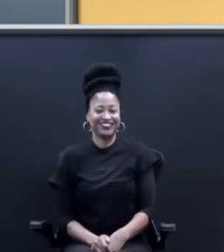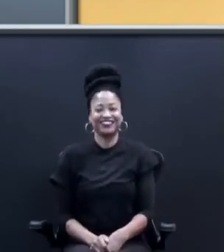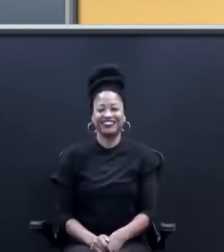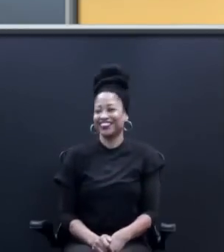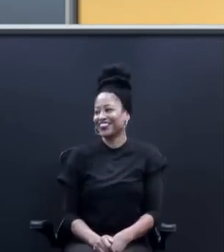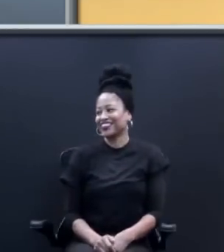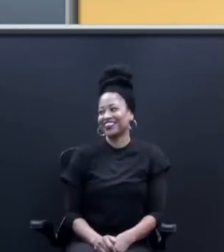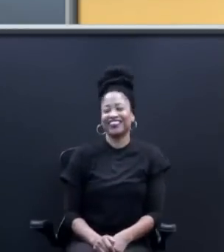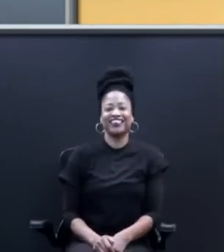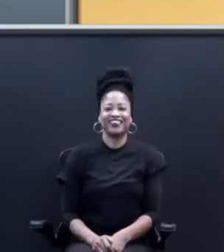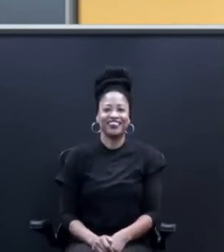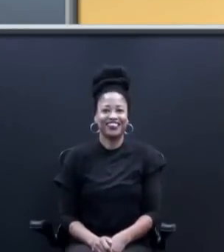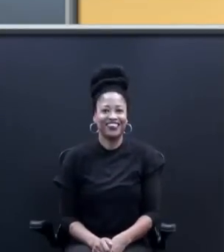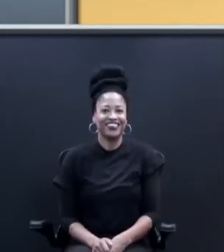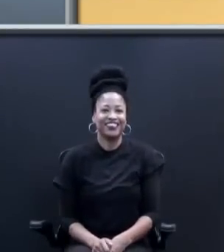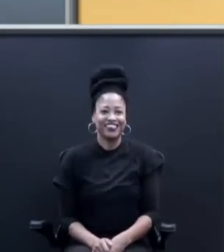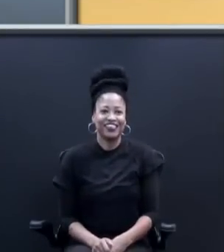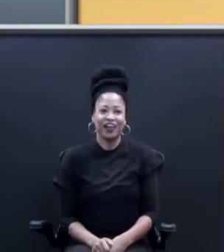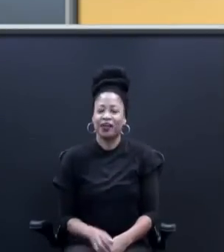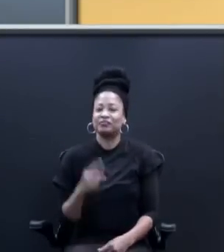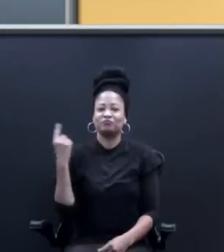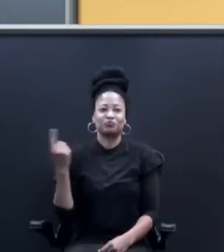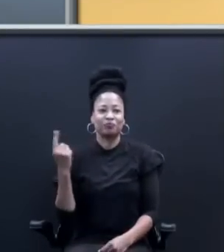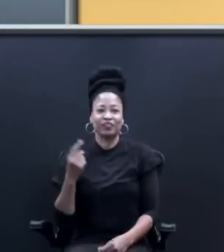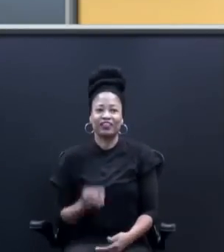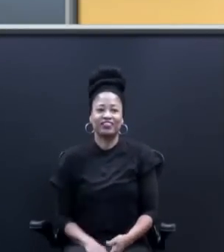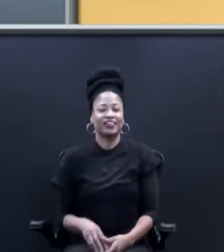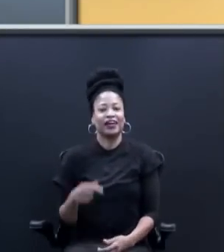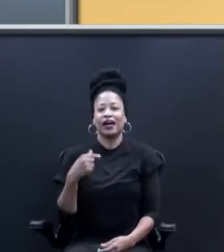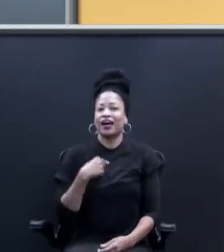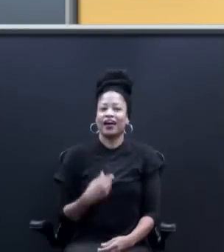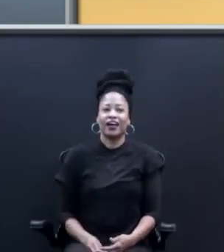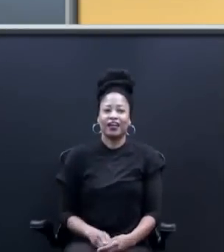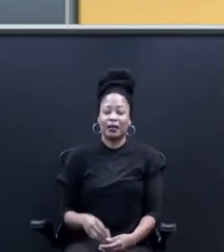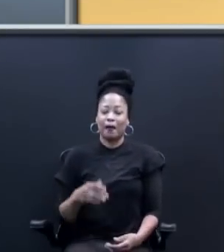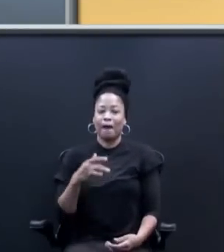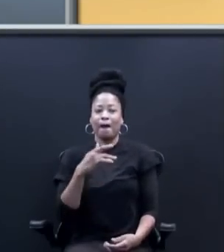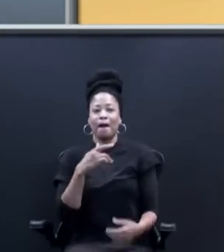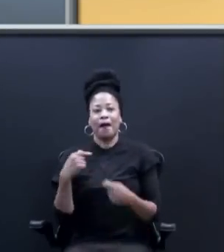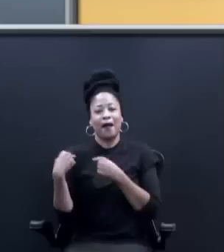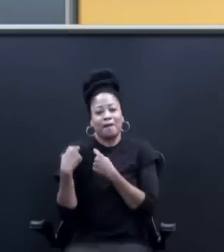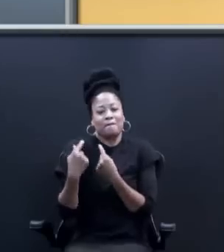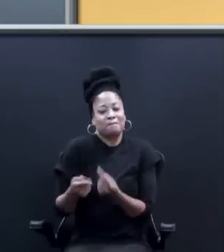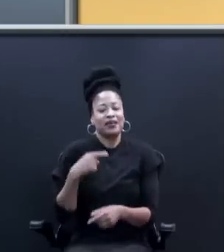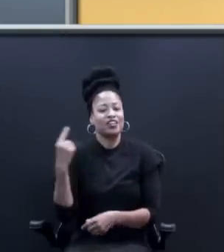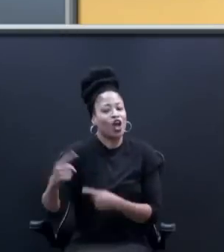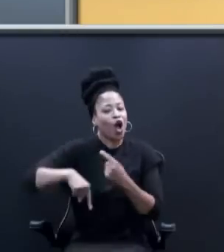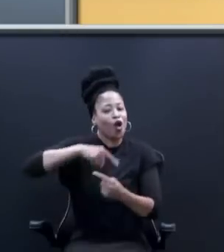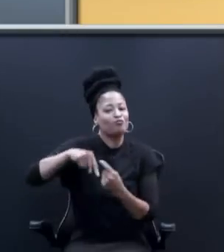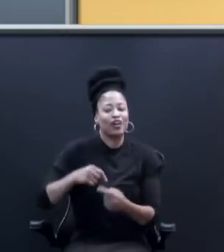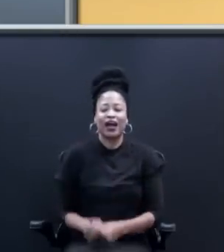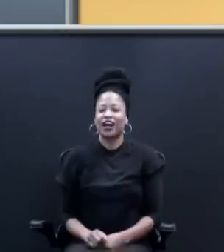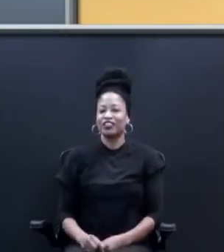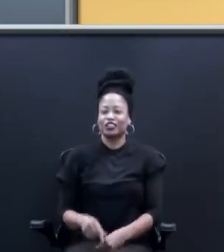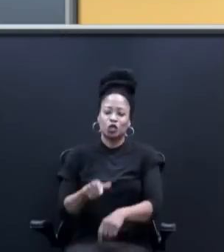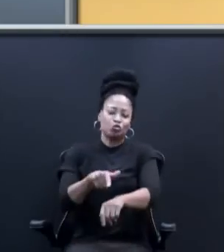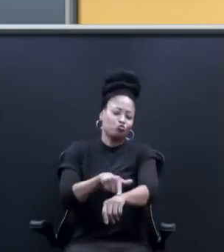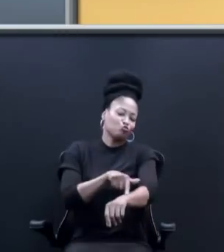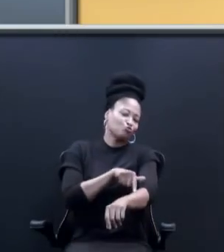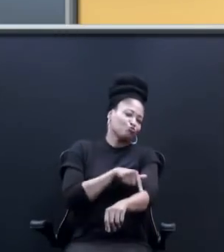and 23. I guess sometime maybe you've been around too long. Leviticus chapter 23, and we're going to start reading at